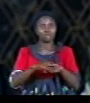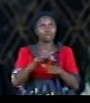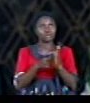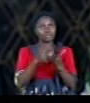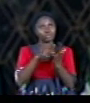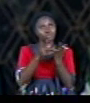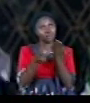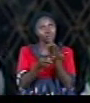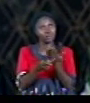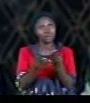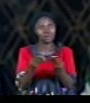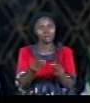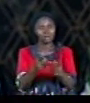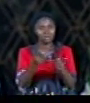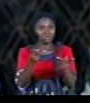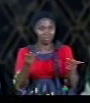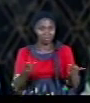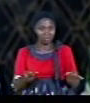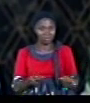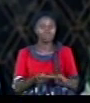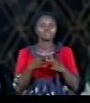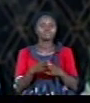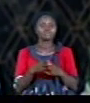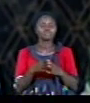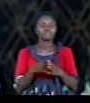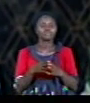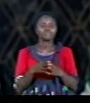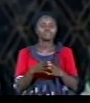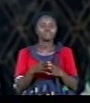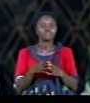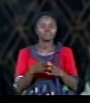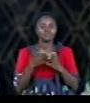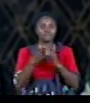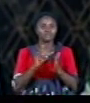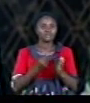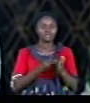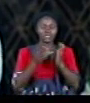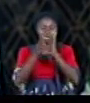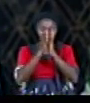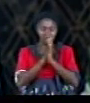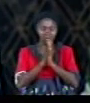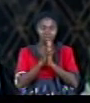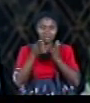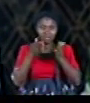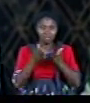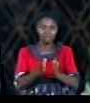Let's thank the name of the Lord. Let's worship him. Let's tell him we are grateful.